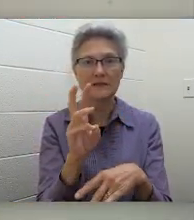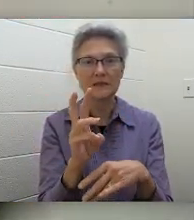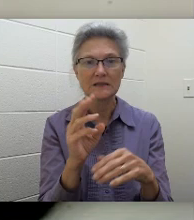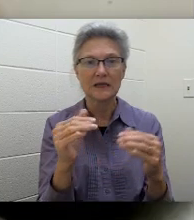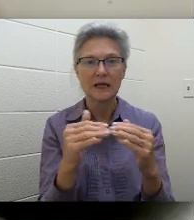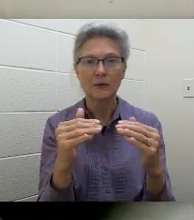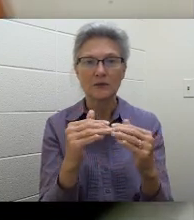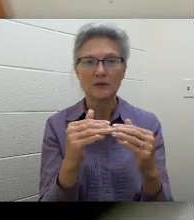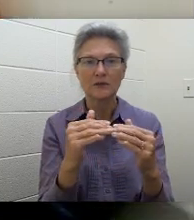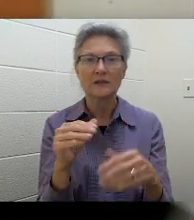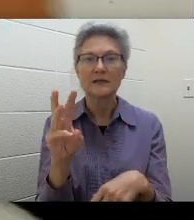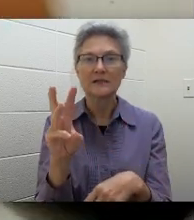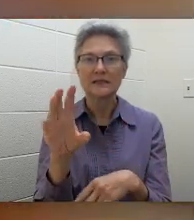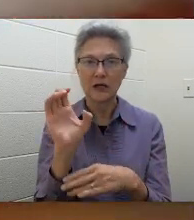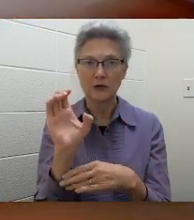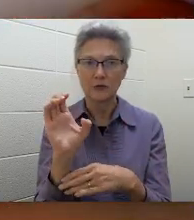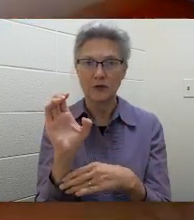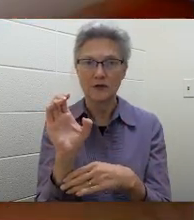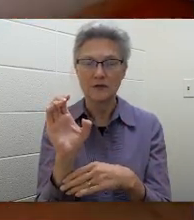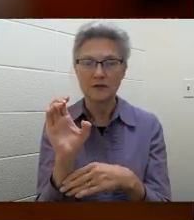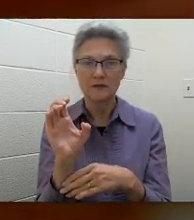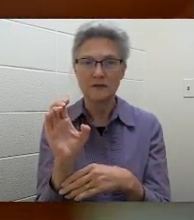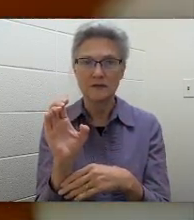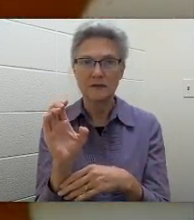is 600.